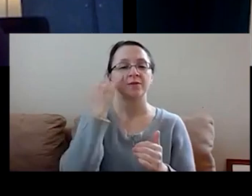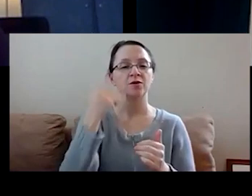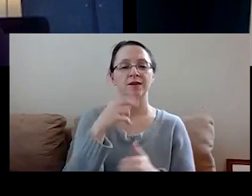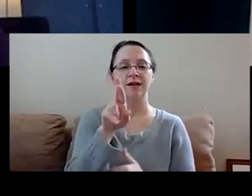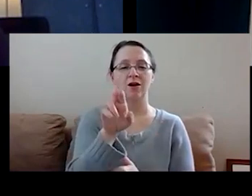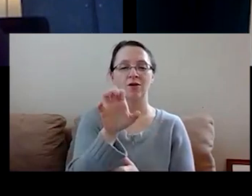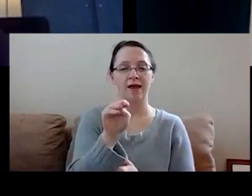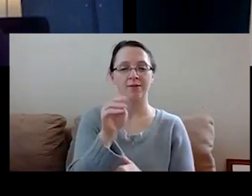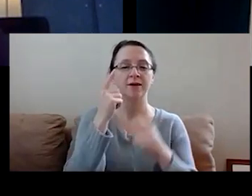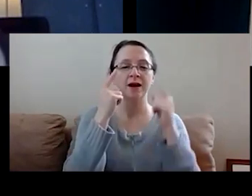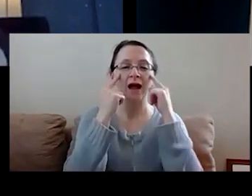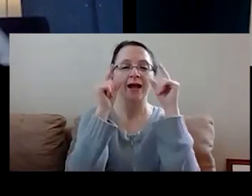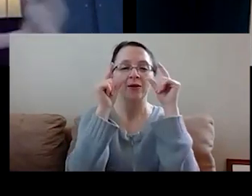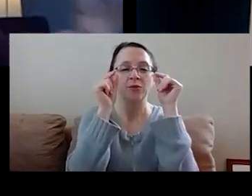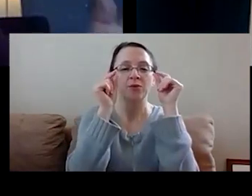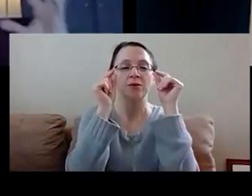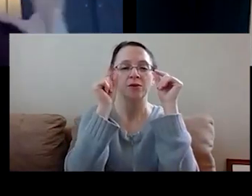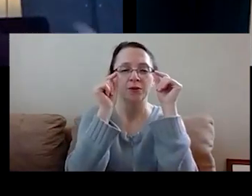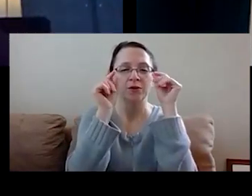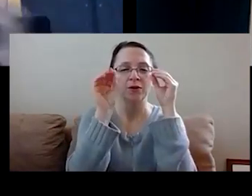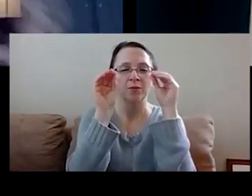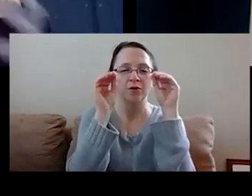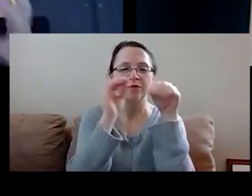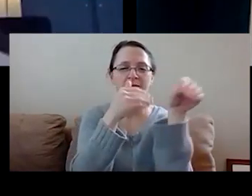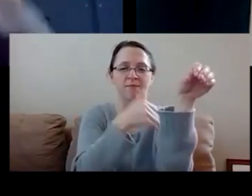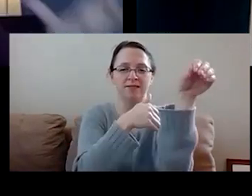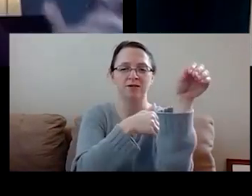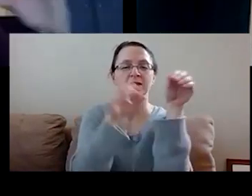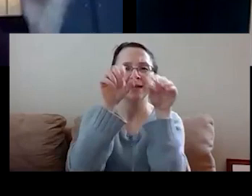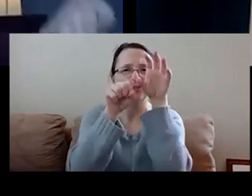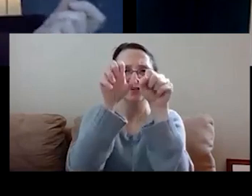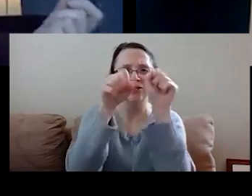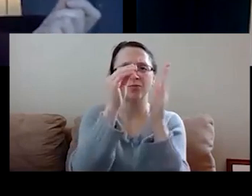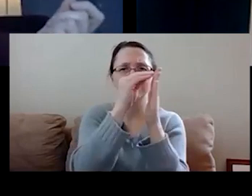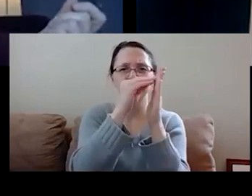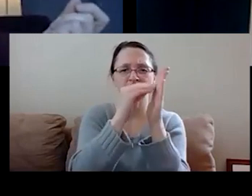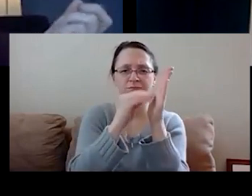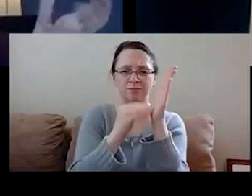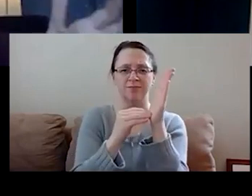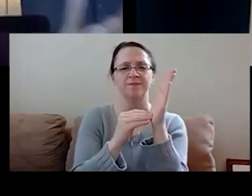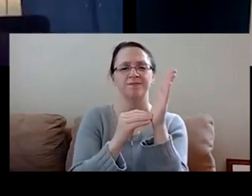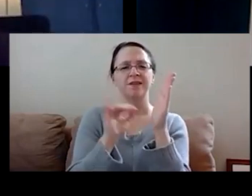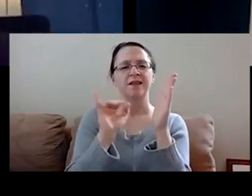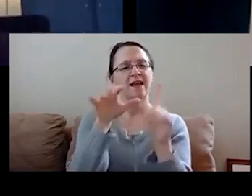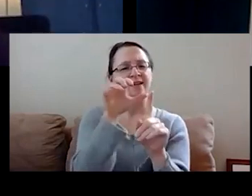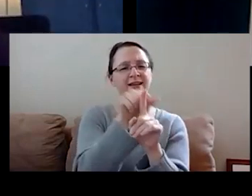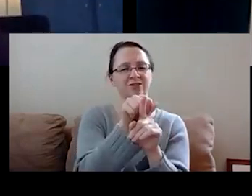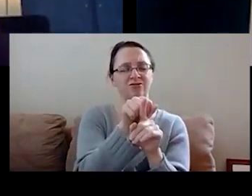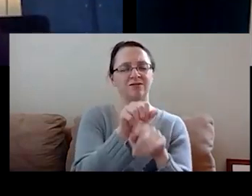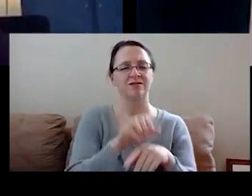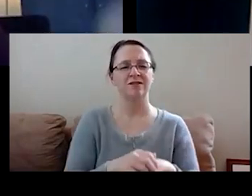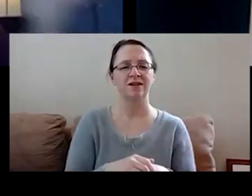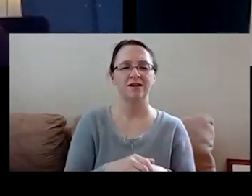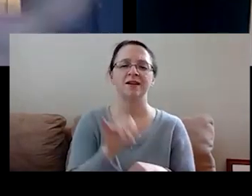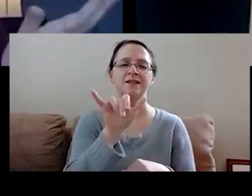the twitching of the muscles, and it's taking all of that stuff, which leaves its imprint on the wireless signal. It's kind of like doing with